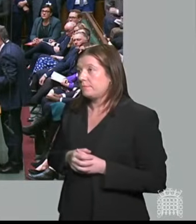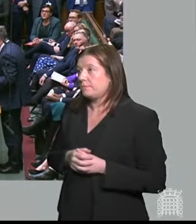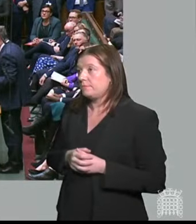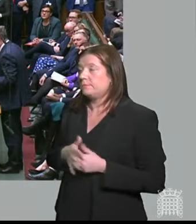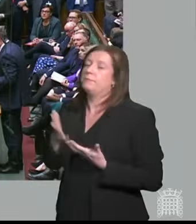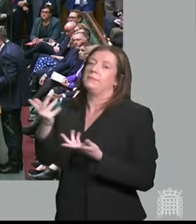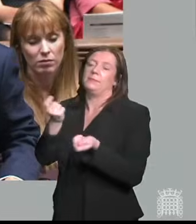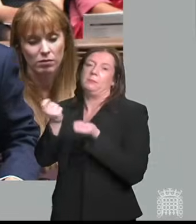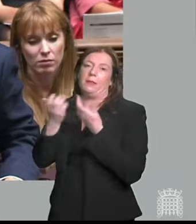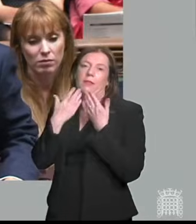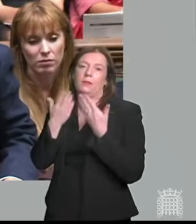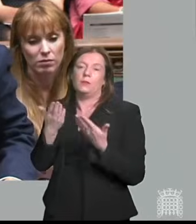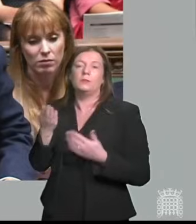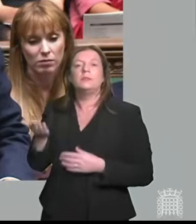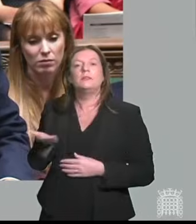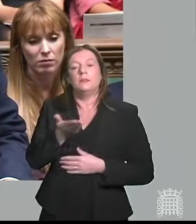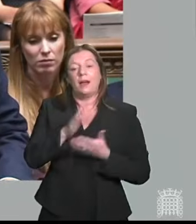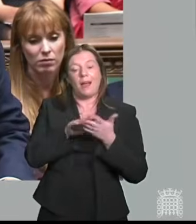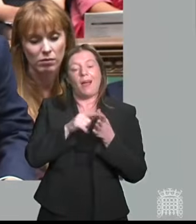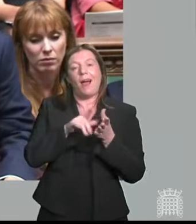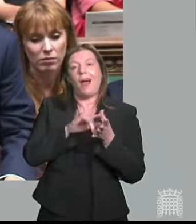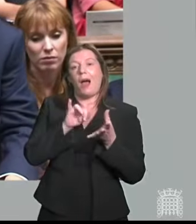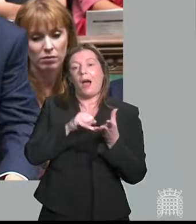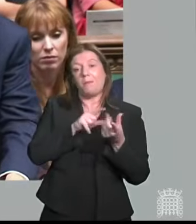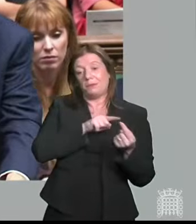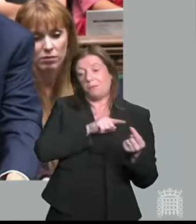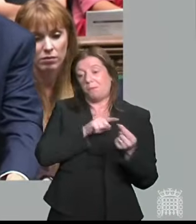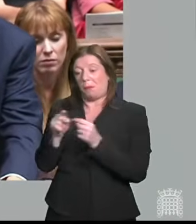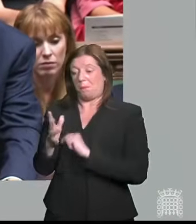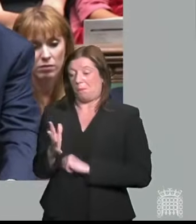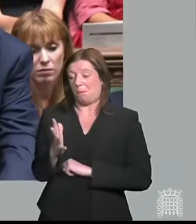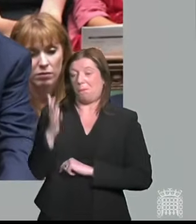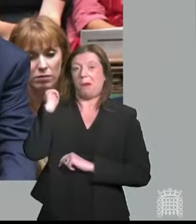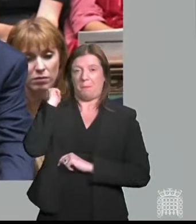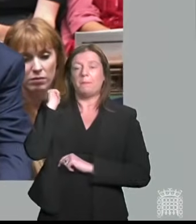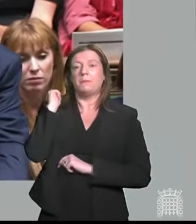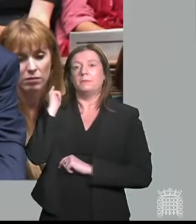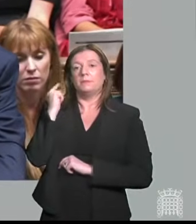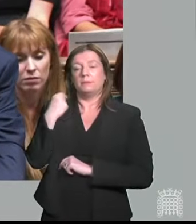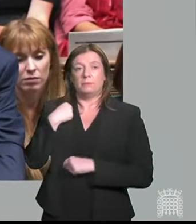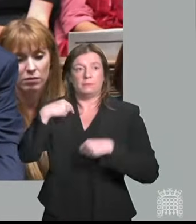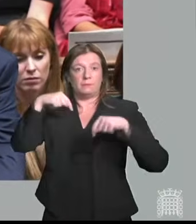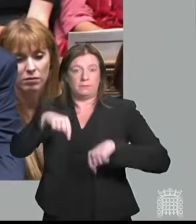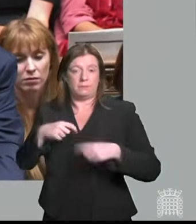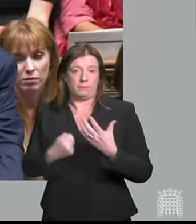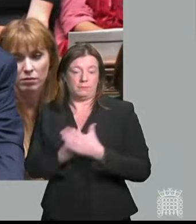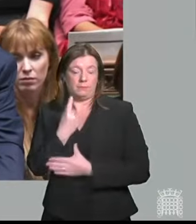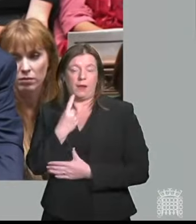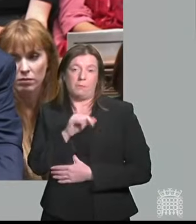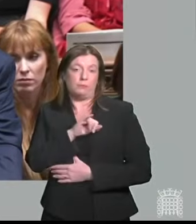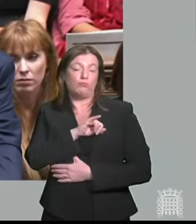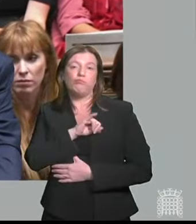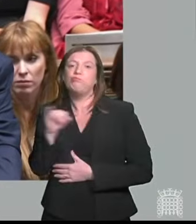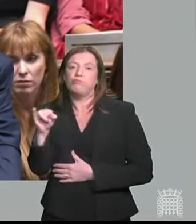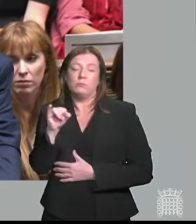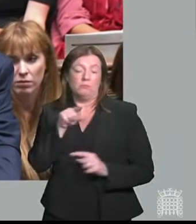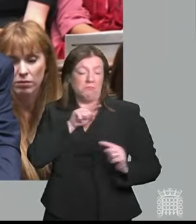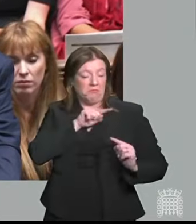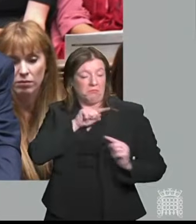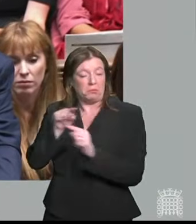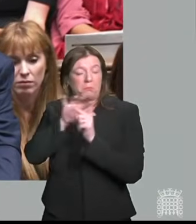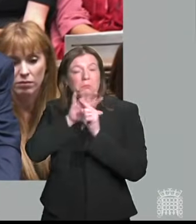been alluded to, since Hamas's terrorist attack, our country has seen a disgusting rise in